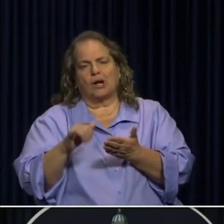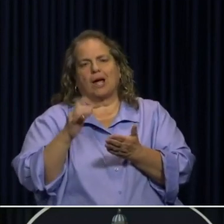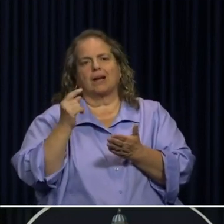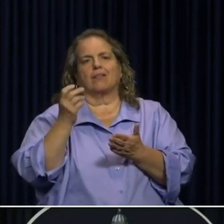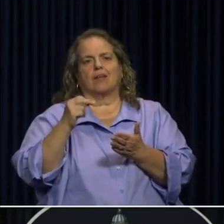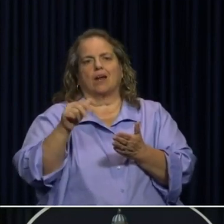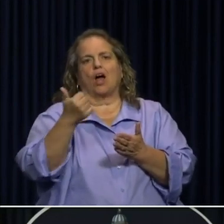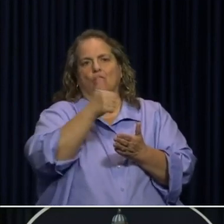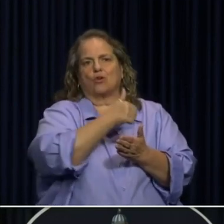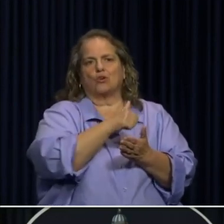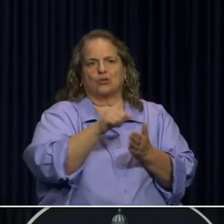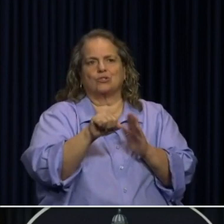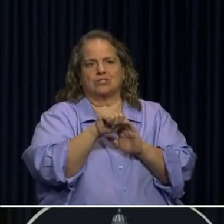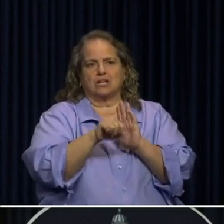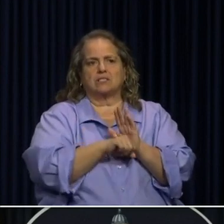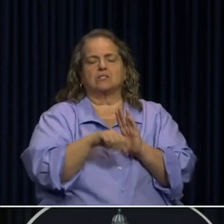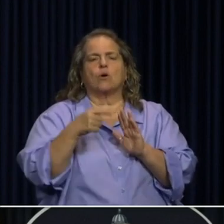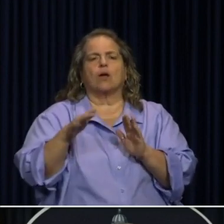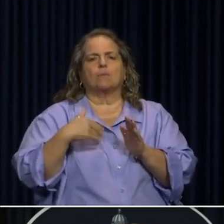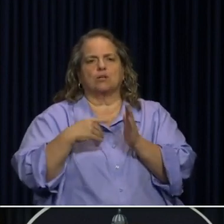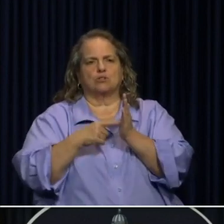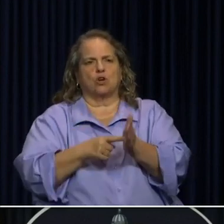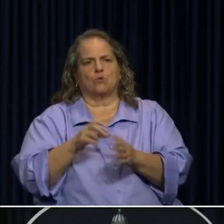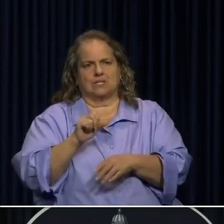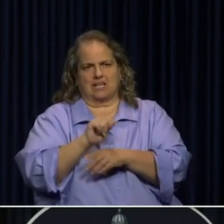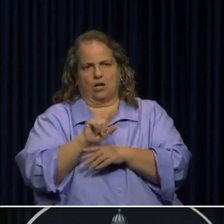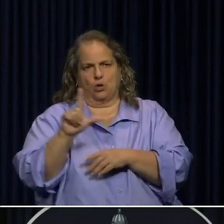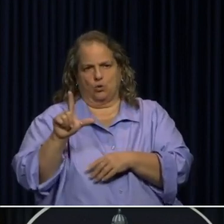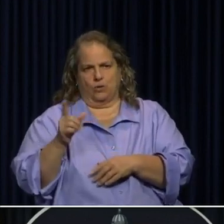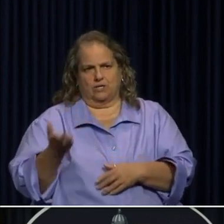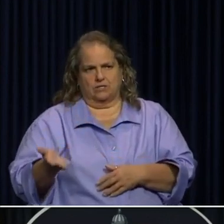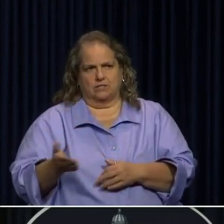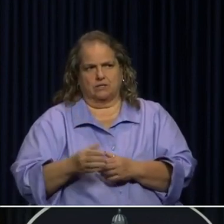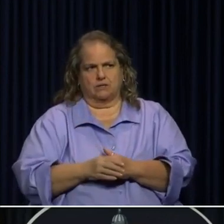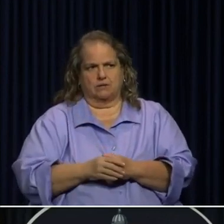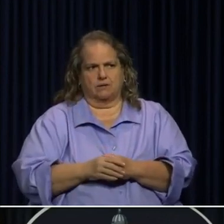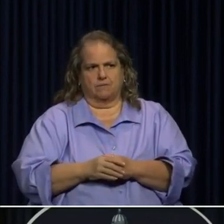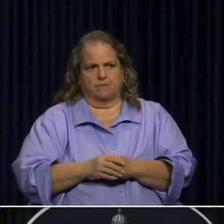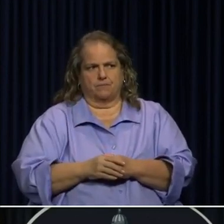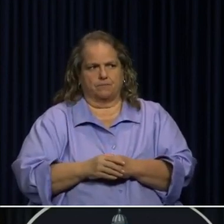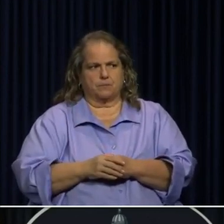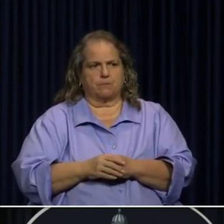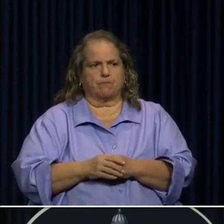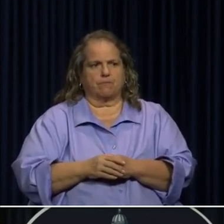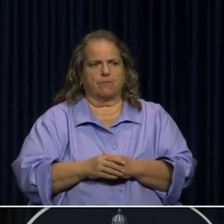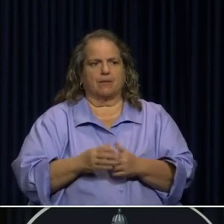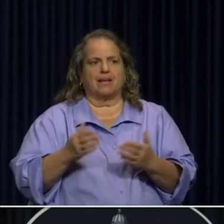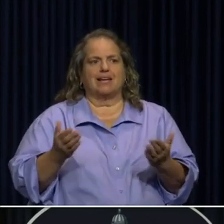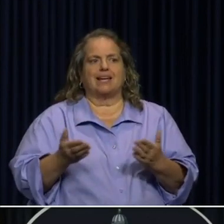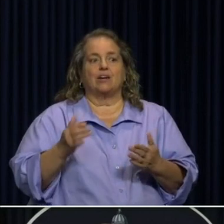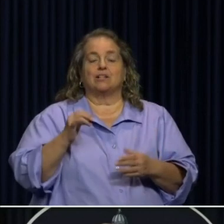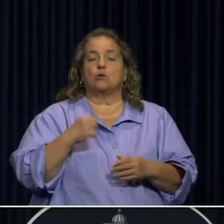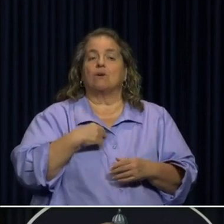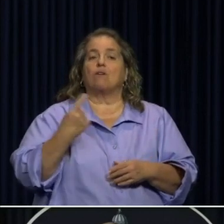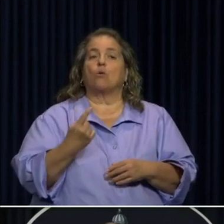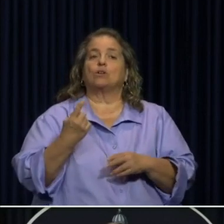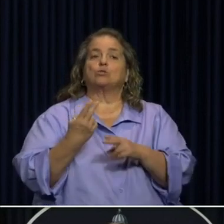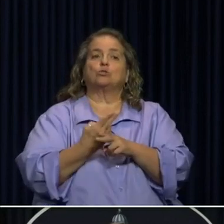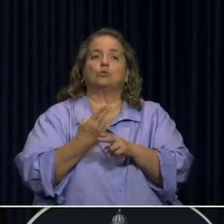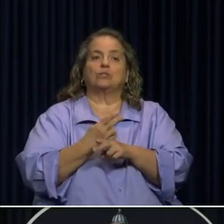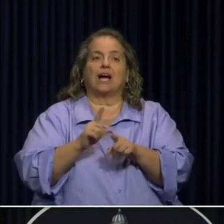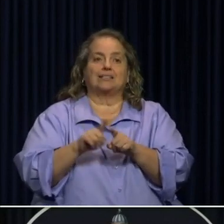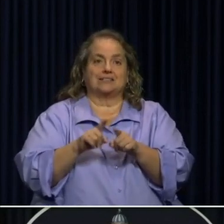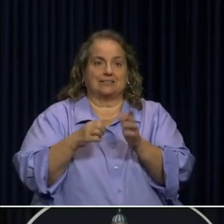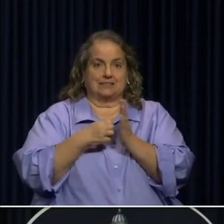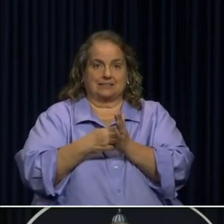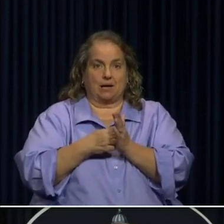some others. So let's show St. Louis. So again, here is we've always used this as the